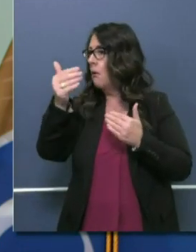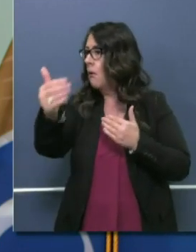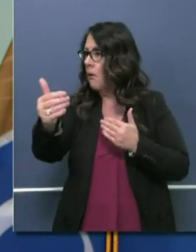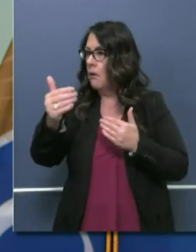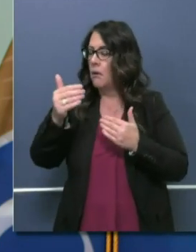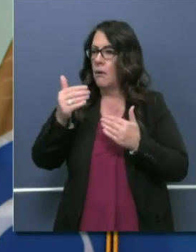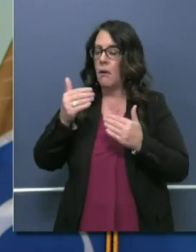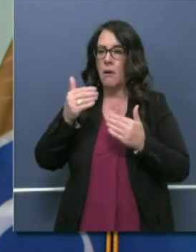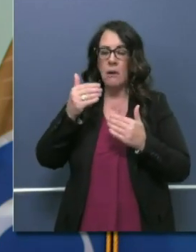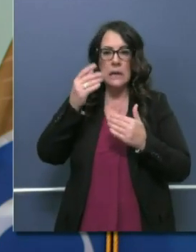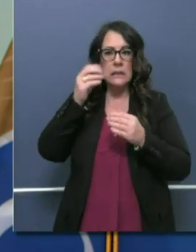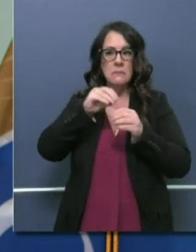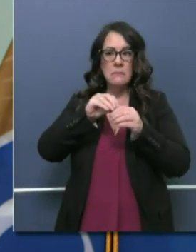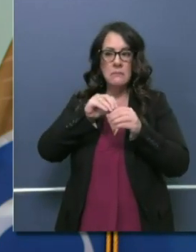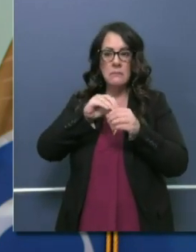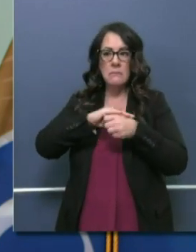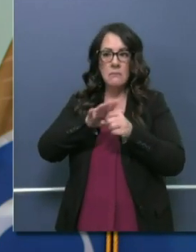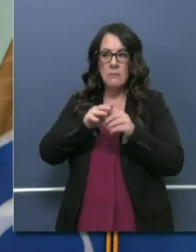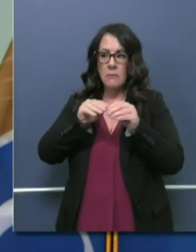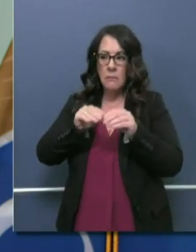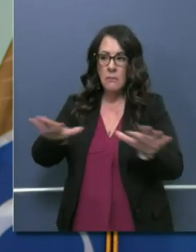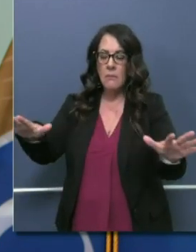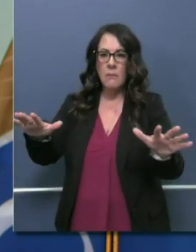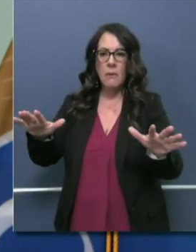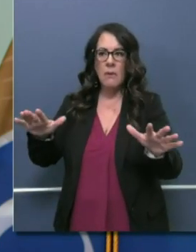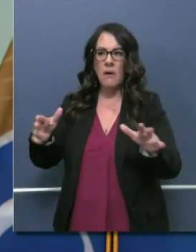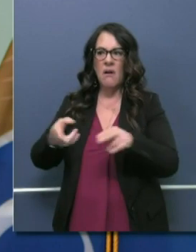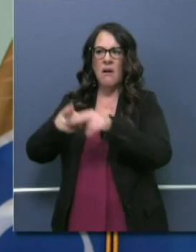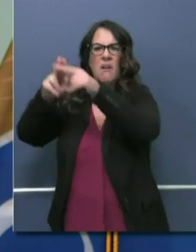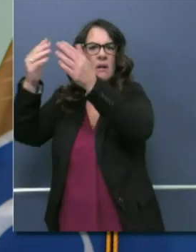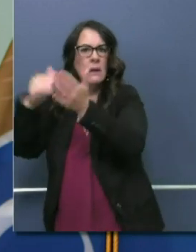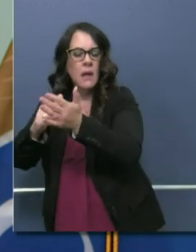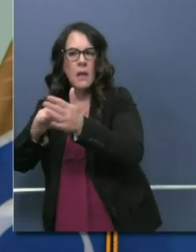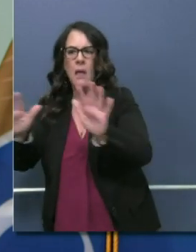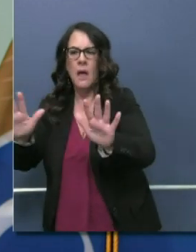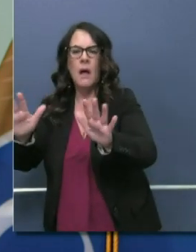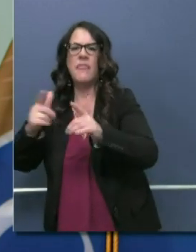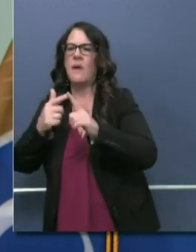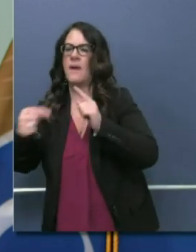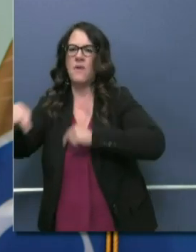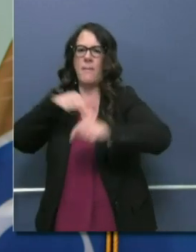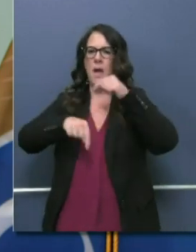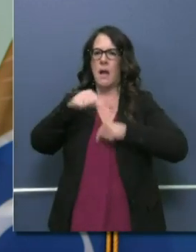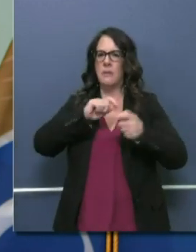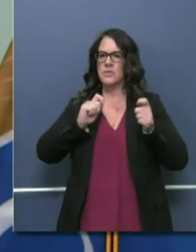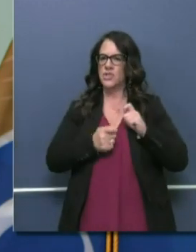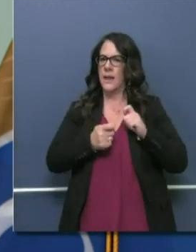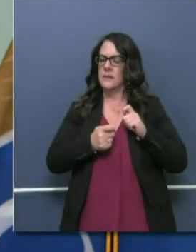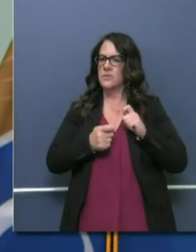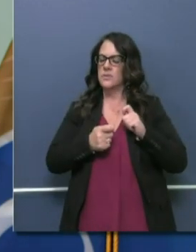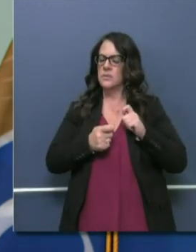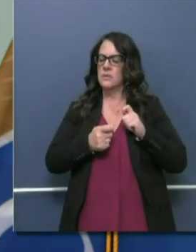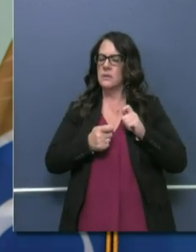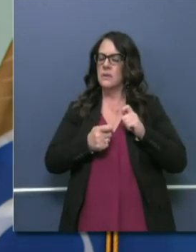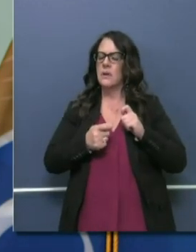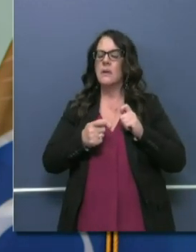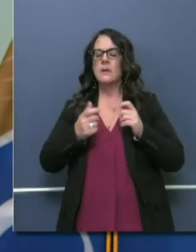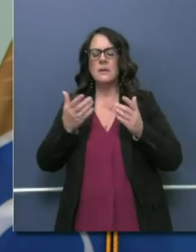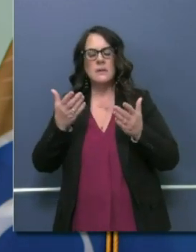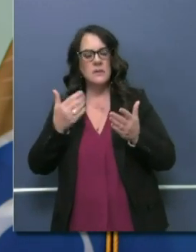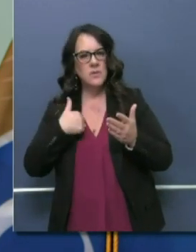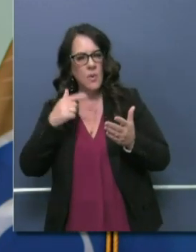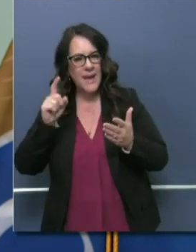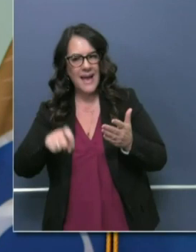trigger to remodify the changes. And so we just want folks to know we need to toggle back and forth